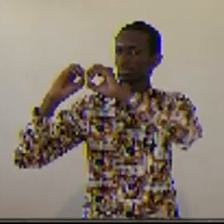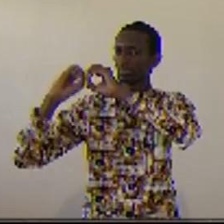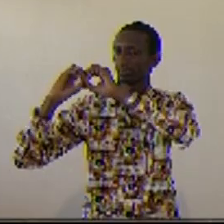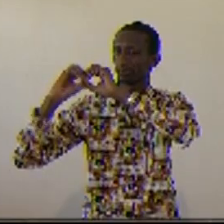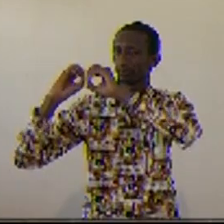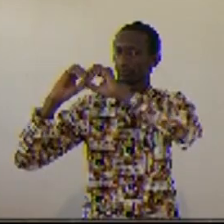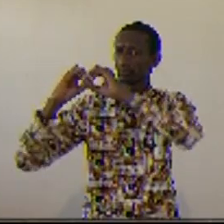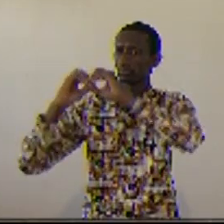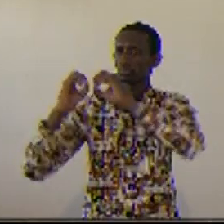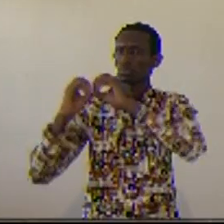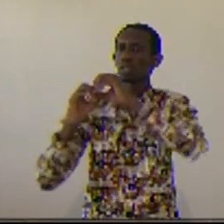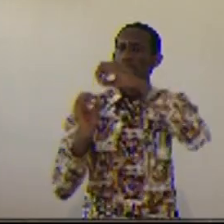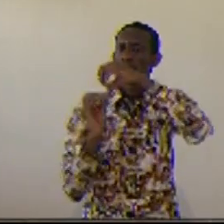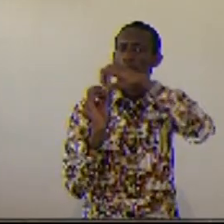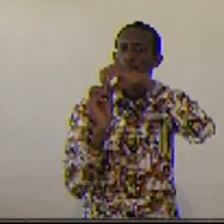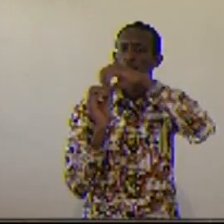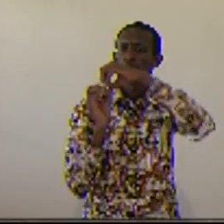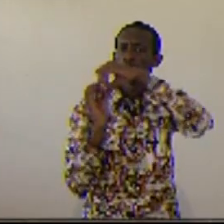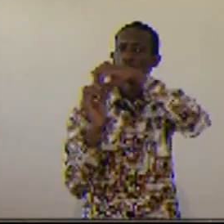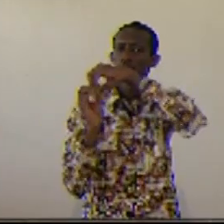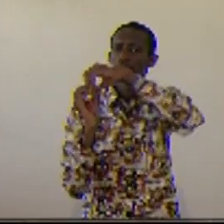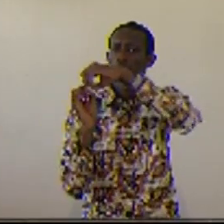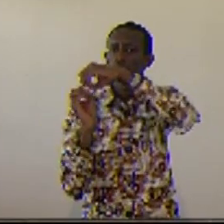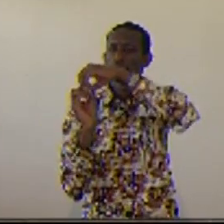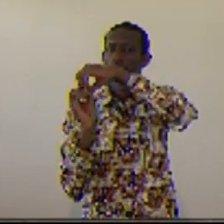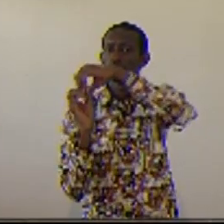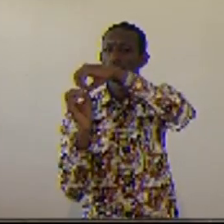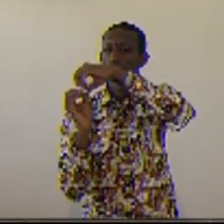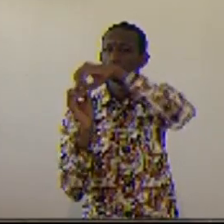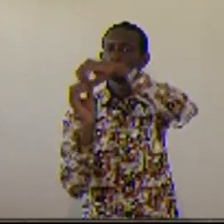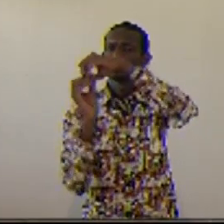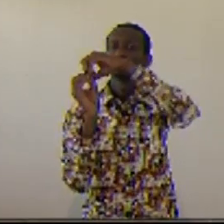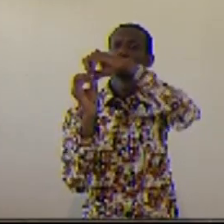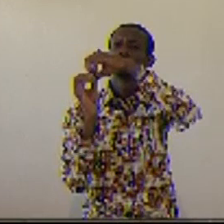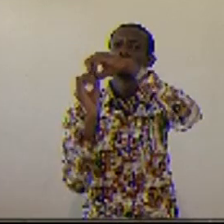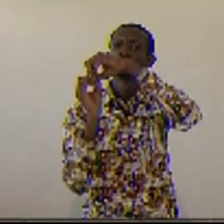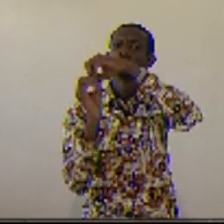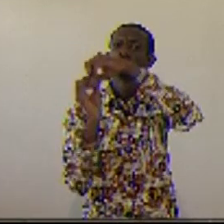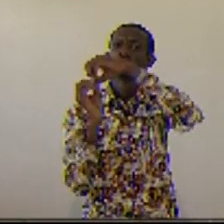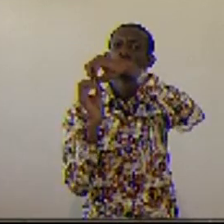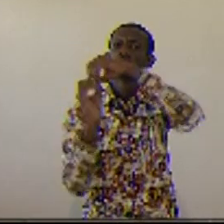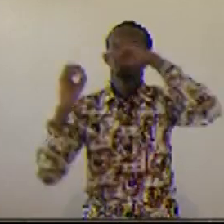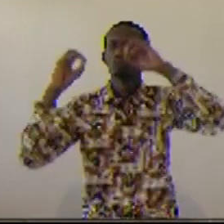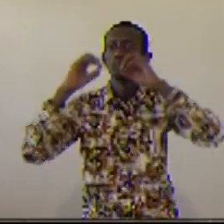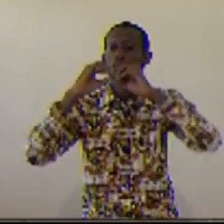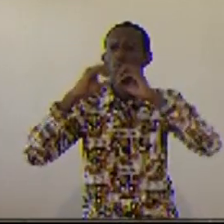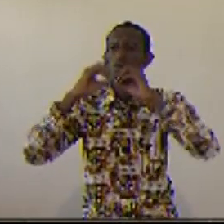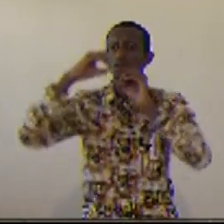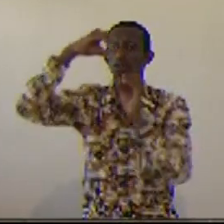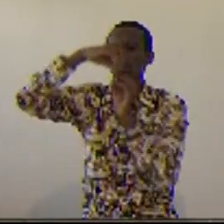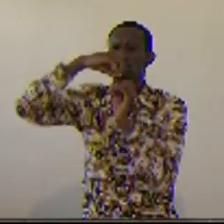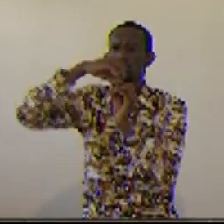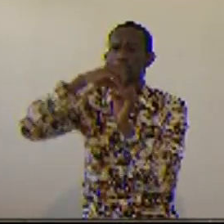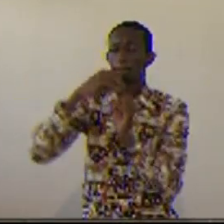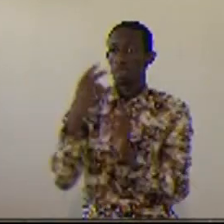I'm just trying to show you how that single bond is formed and then comparing. This is a carbon atom